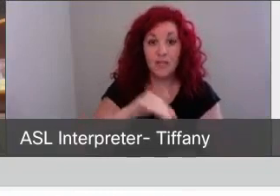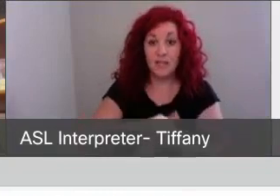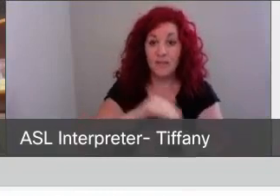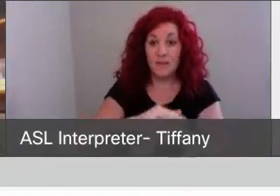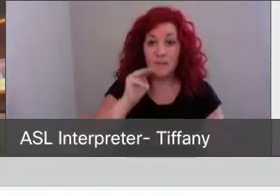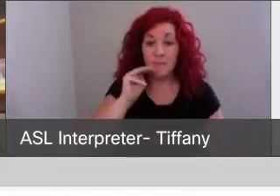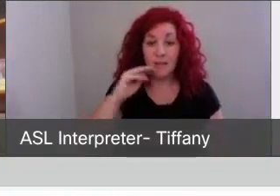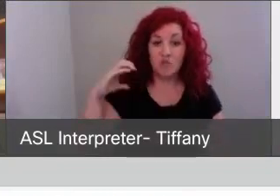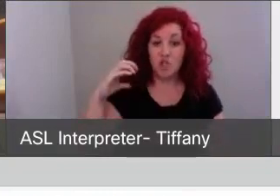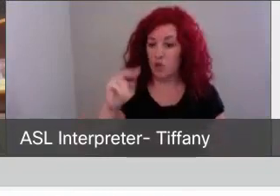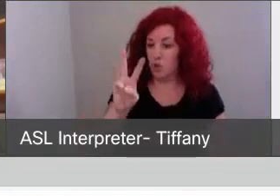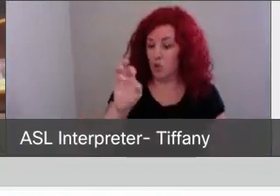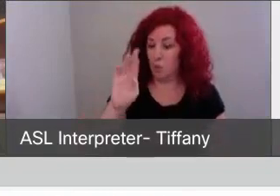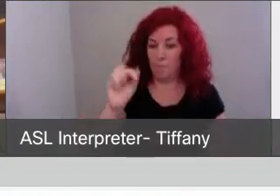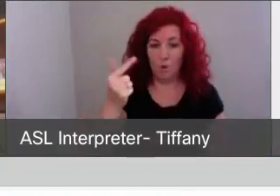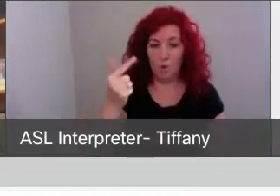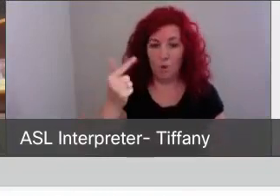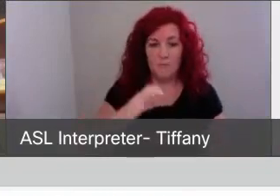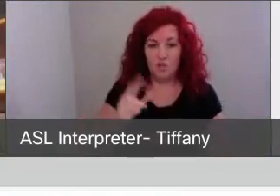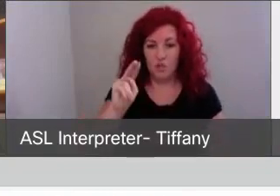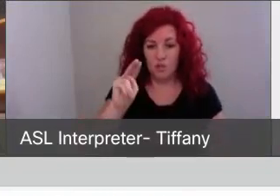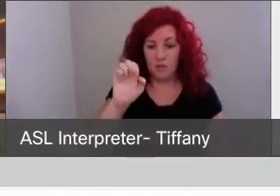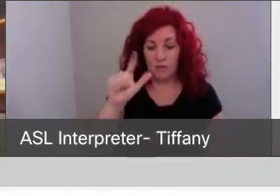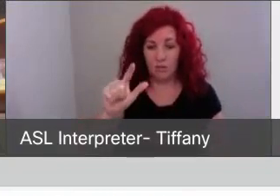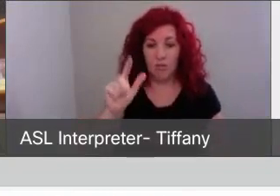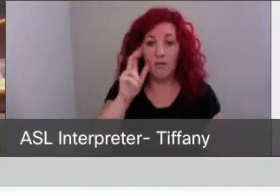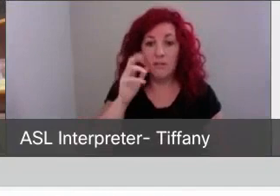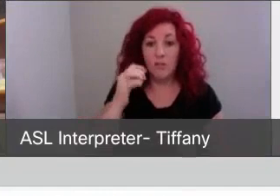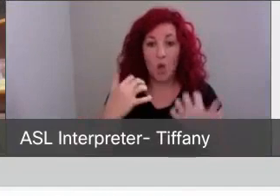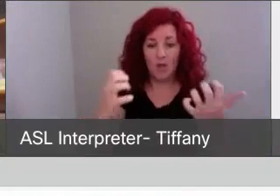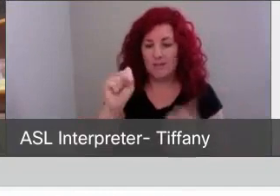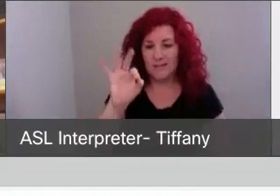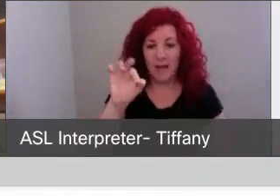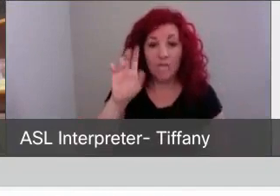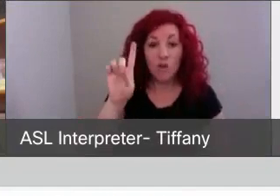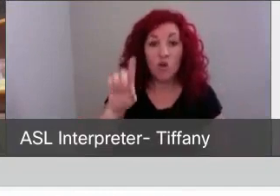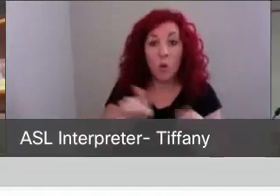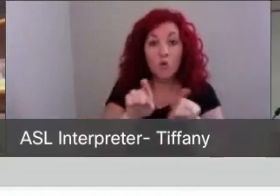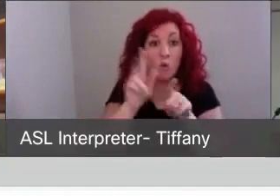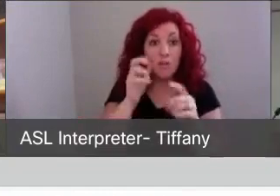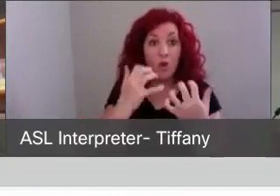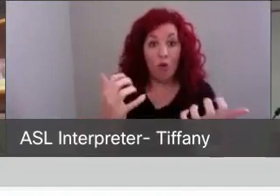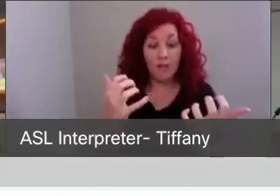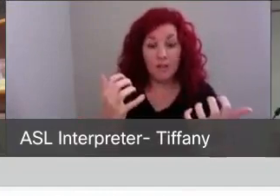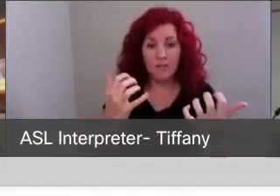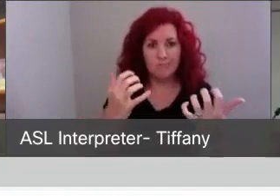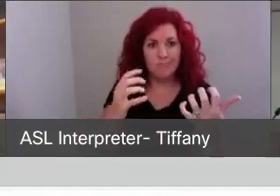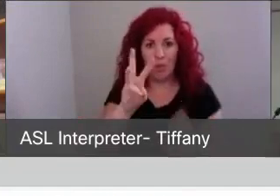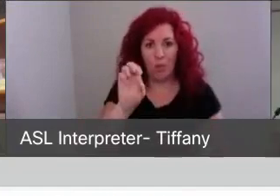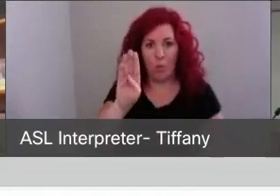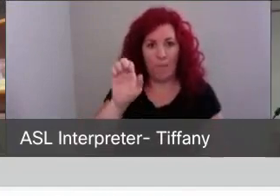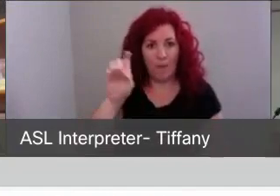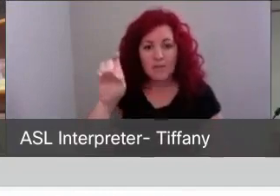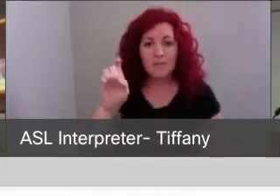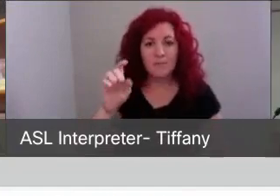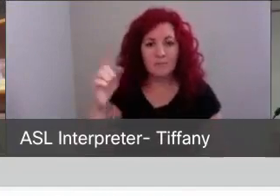and Commissioner Meehl and the listening audience in Safford, and also the listening audience that are listening on the WebEx. We come